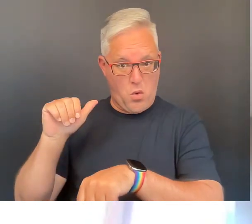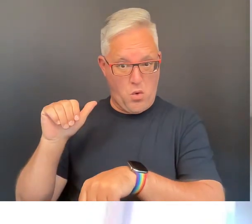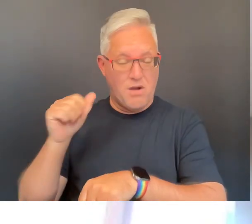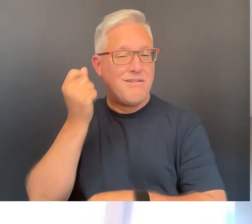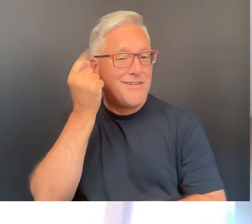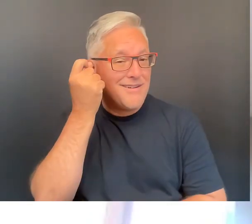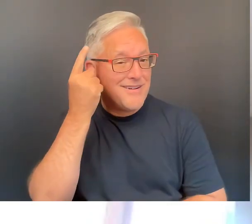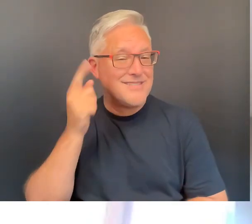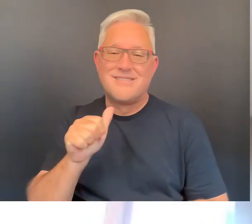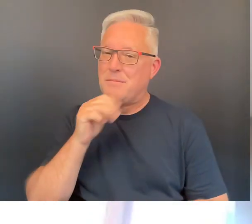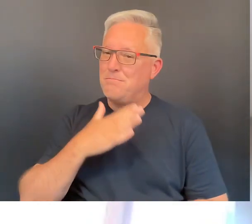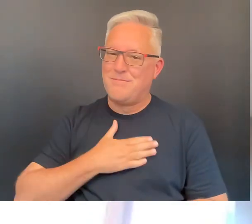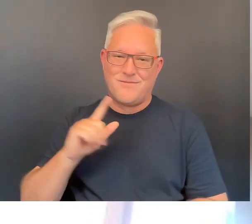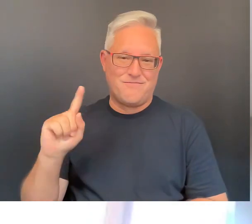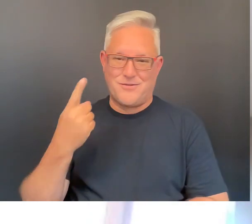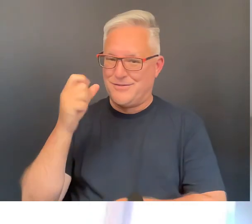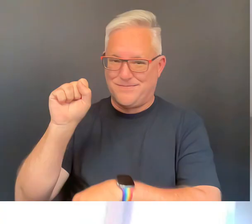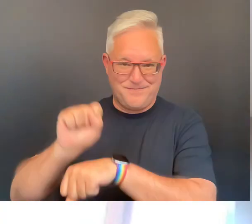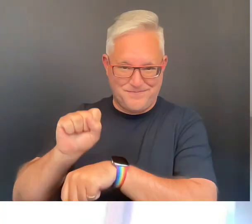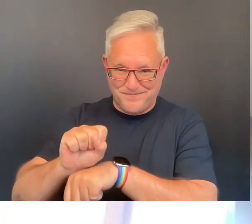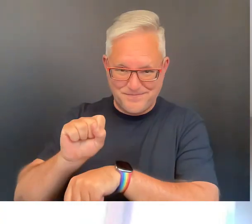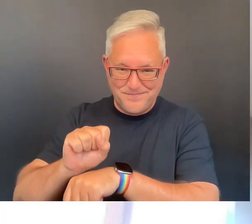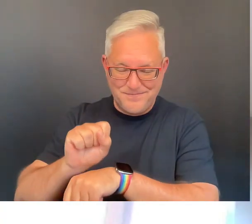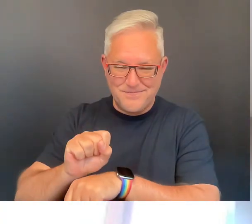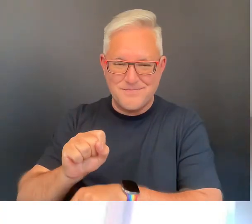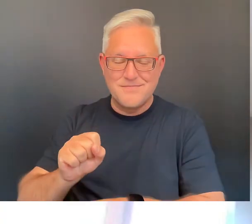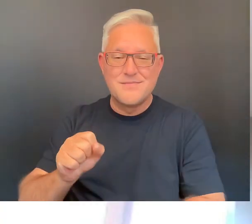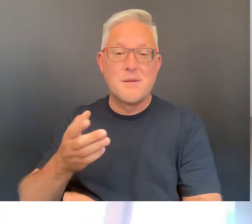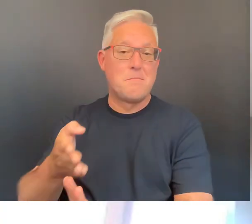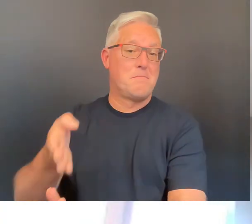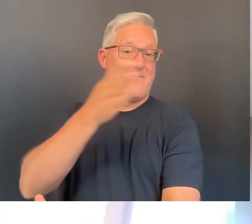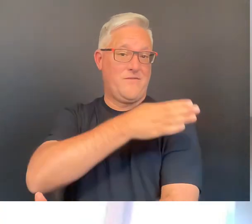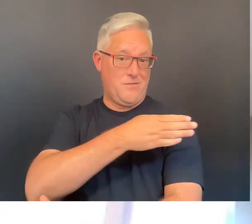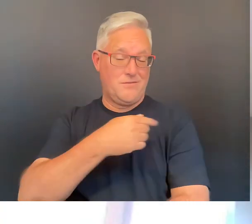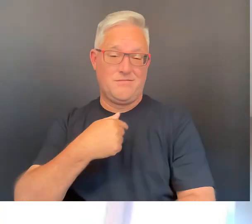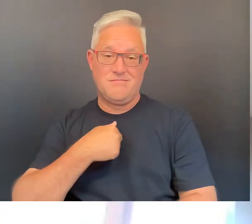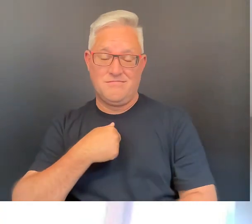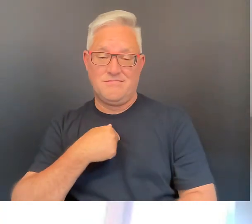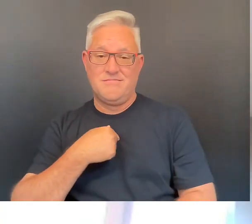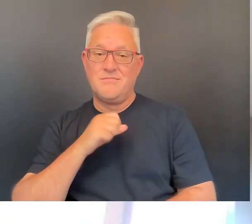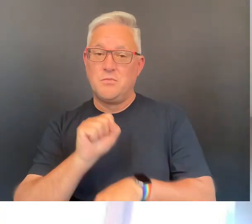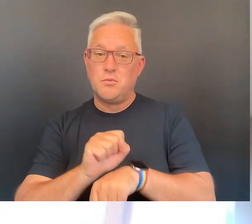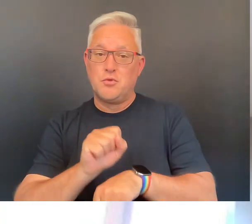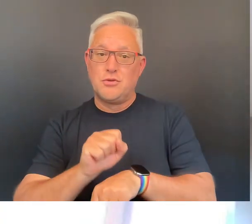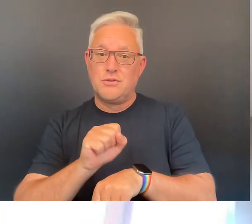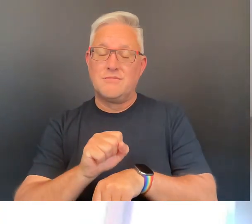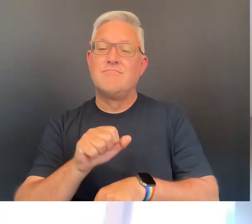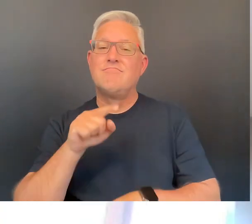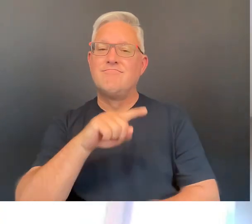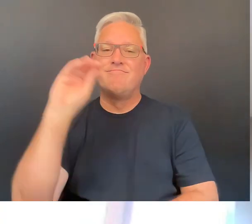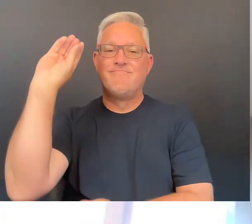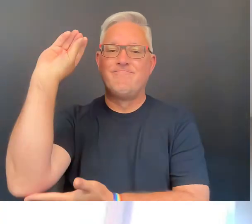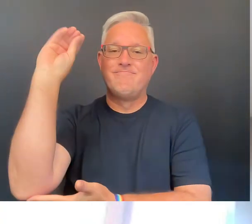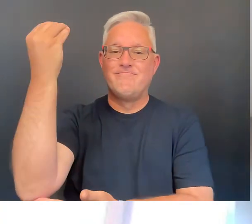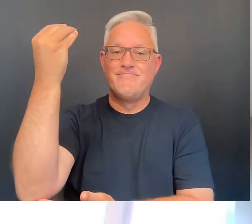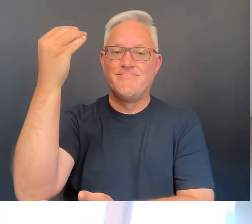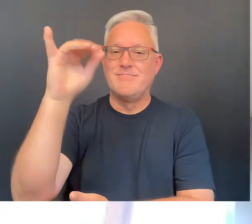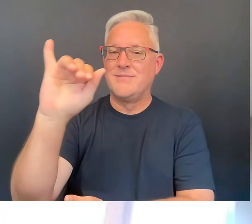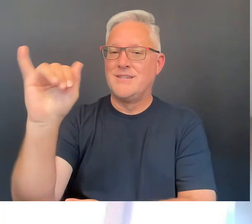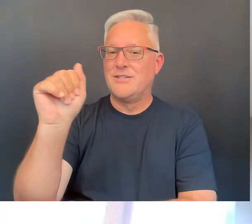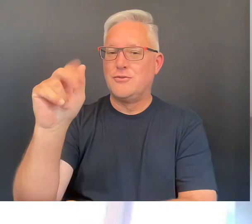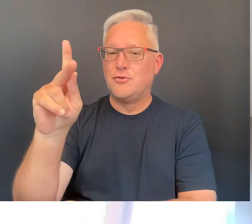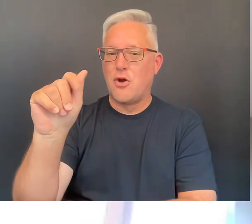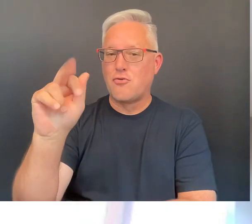it's not my first vocation. Before I was working in Jakarta, Indonesia,